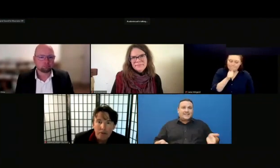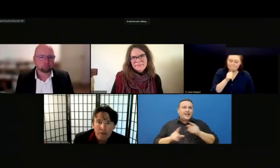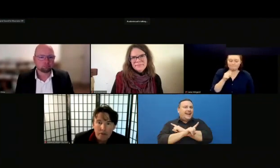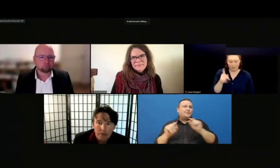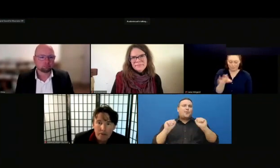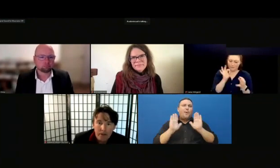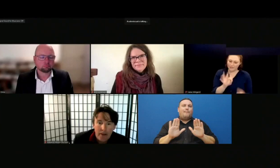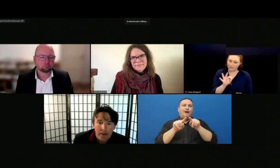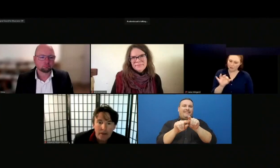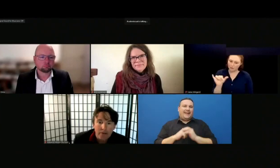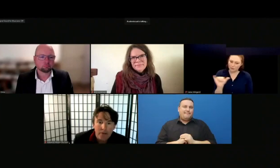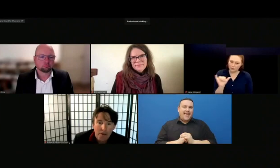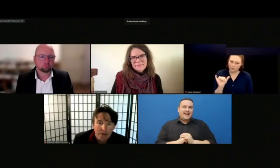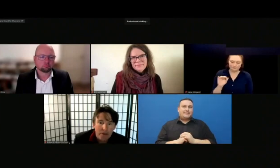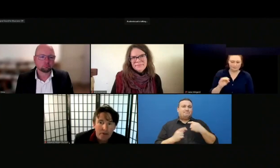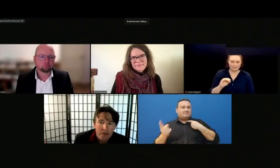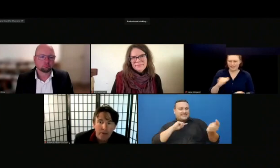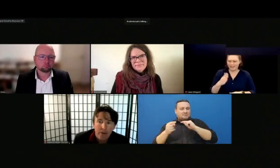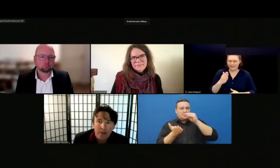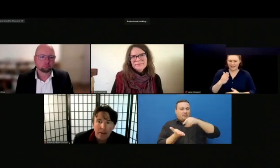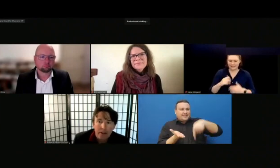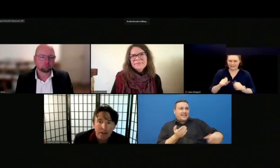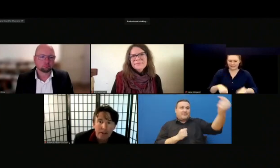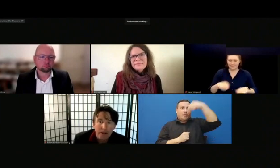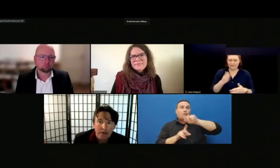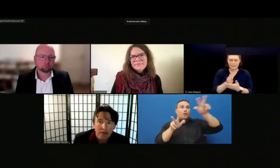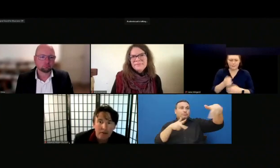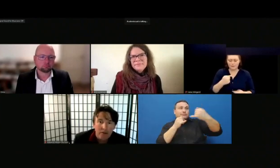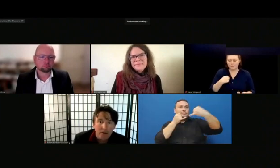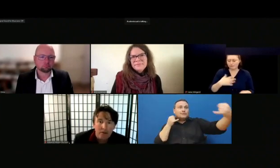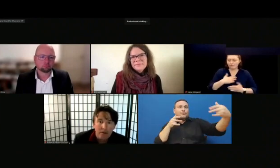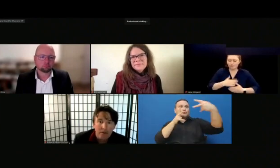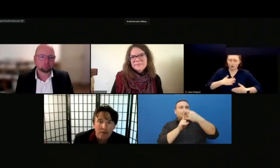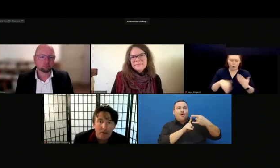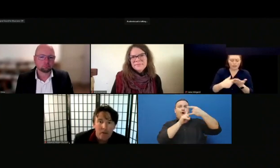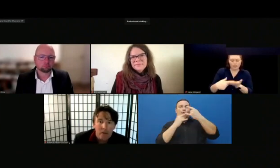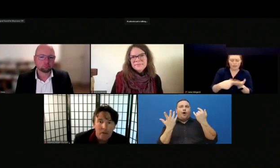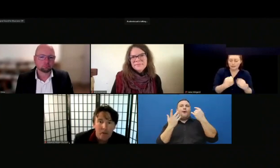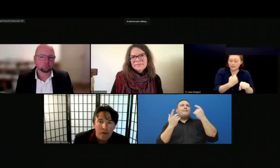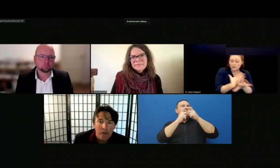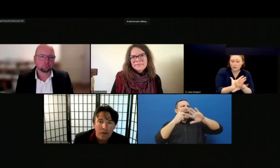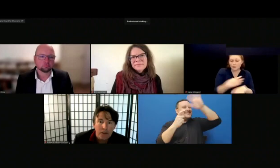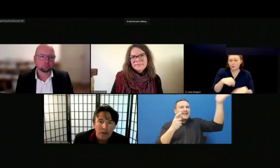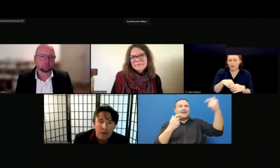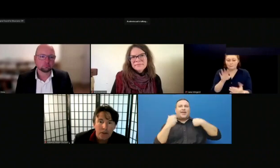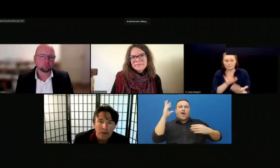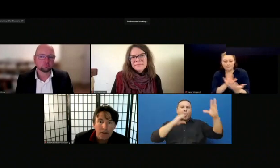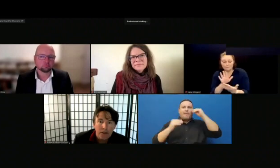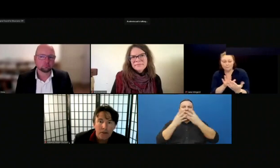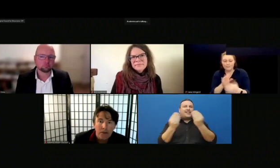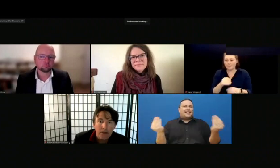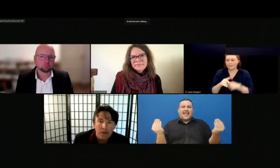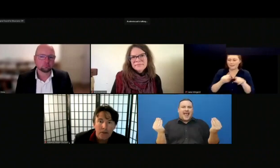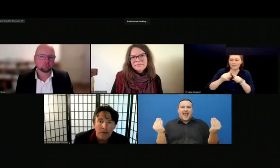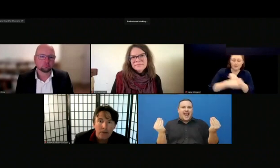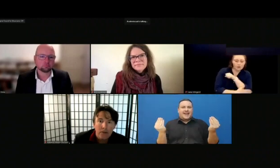stop you. I enjoyed all our discussions on Zoom or in person and in different countries and learned a lot from you on